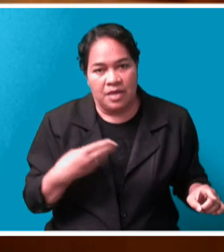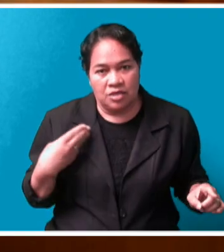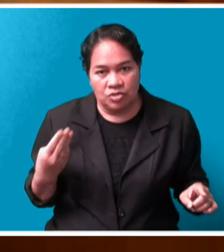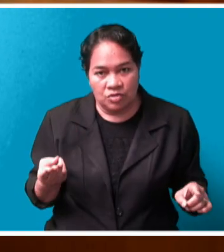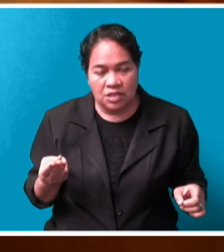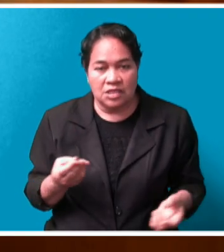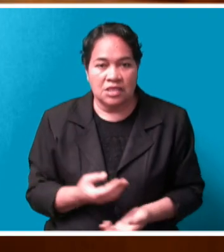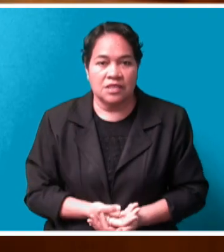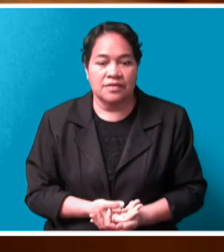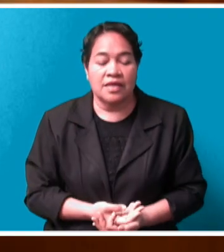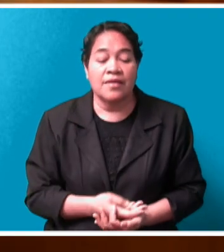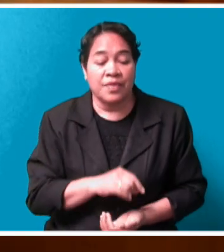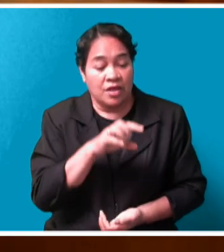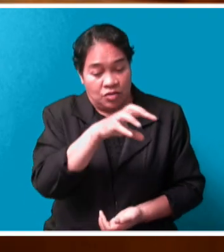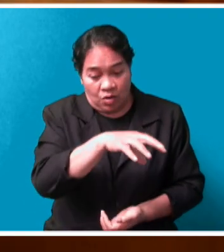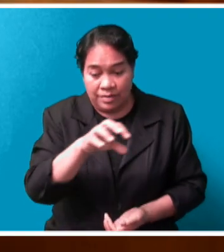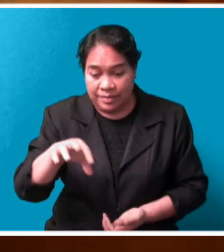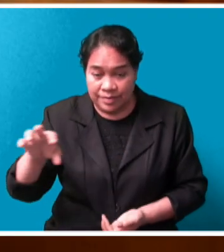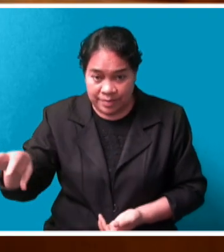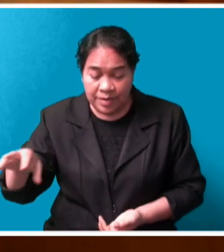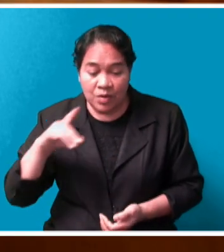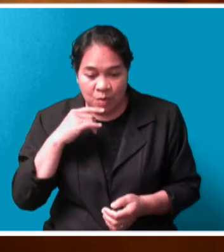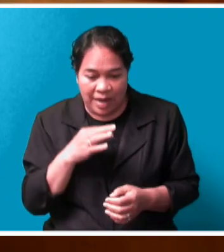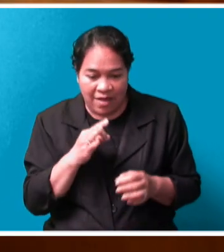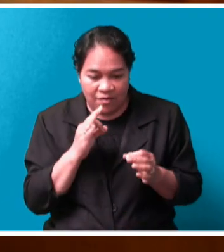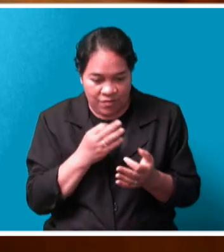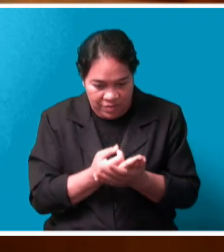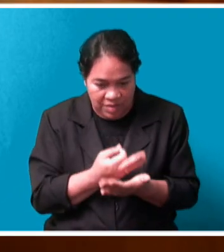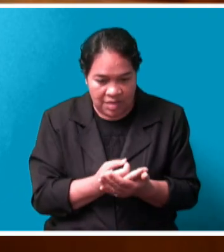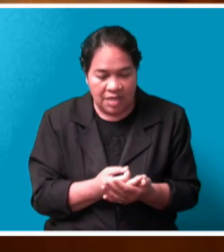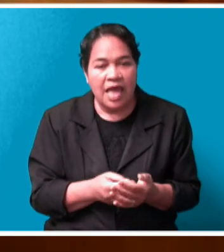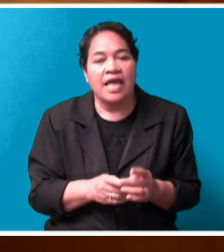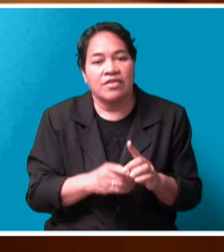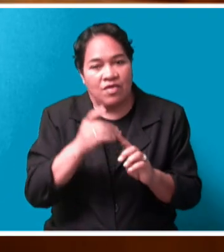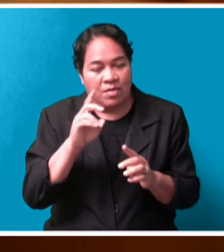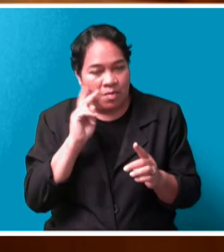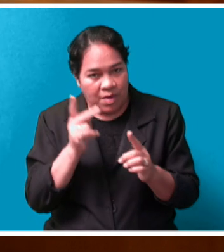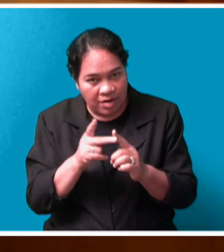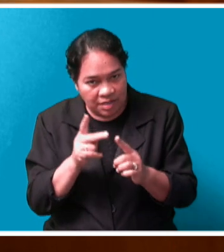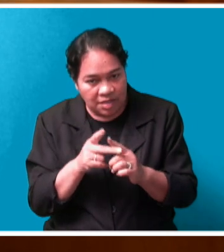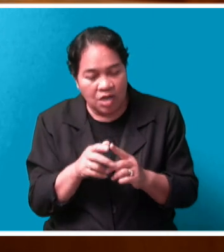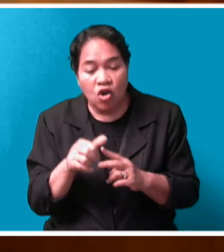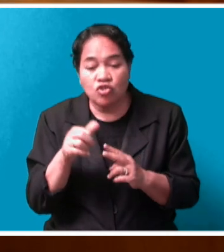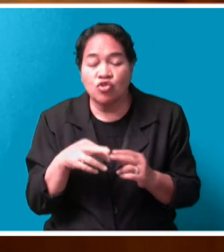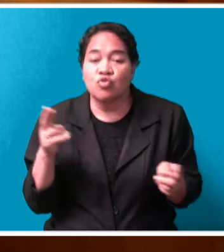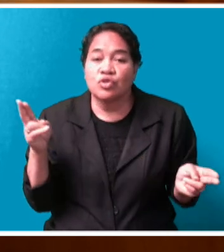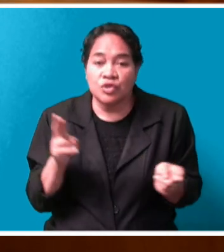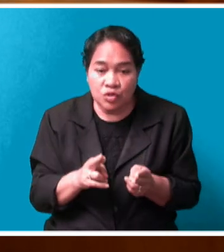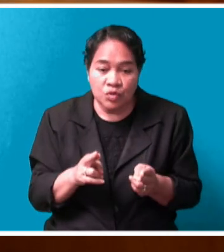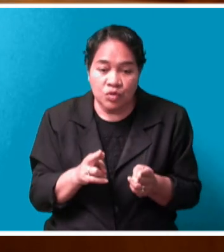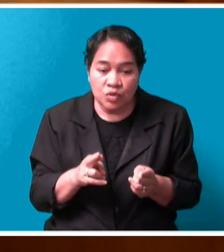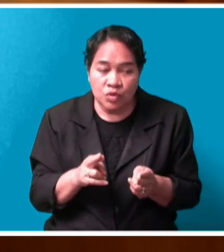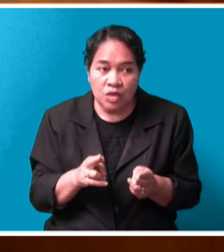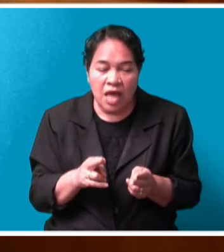They are considered together with our fiscal and development priorities, including reducing the